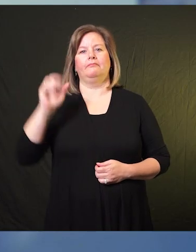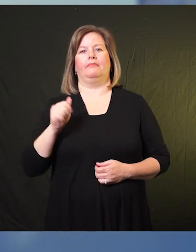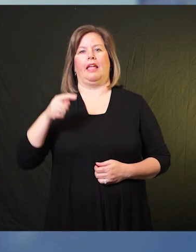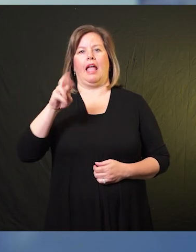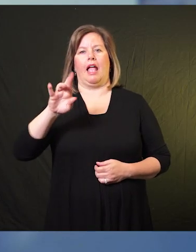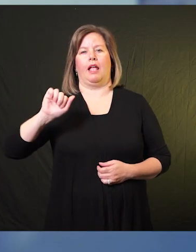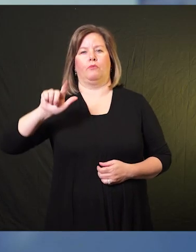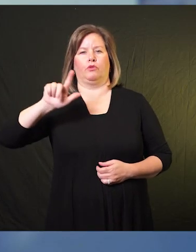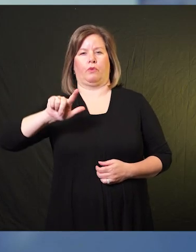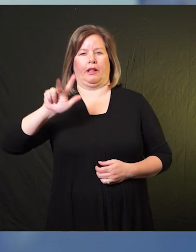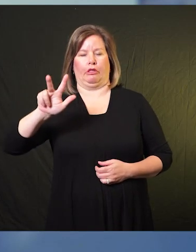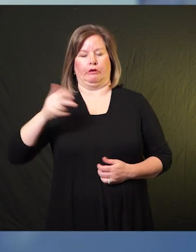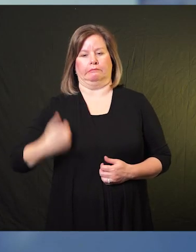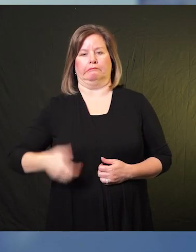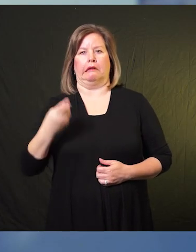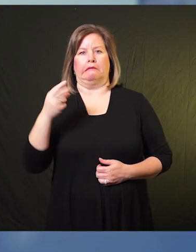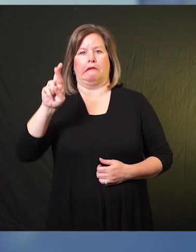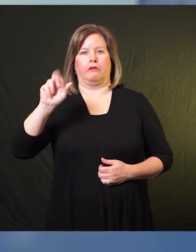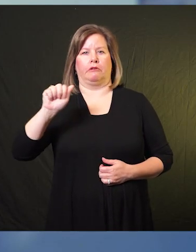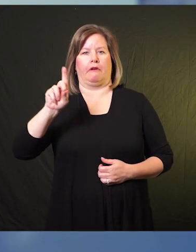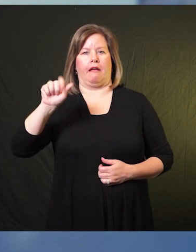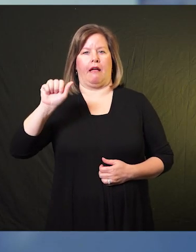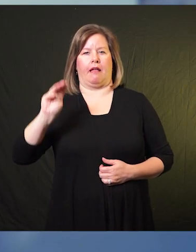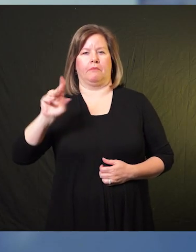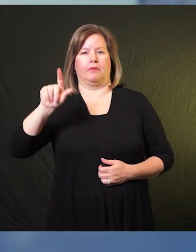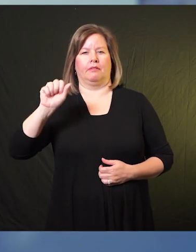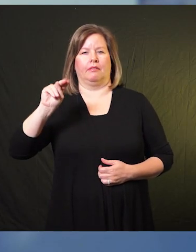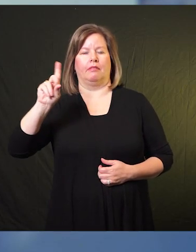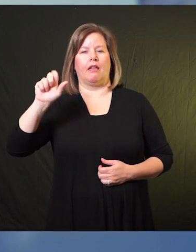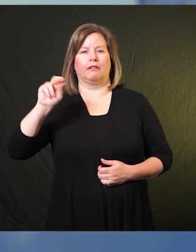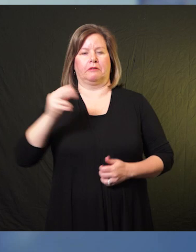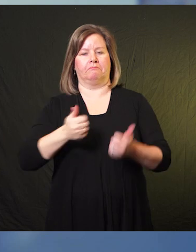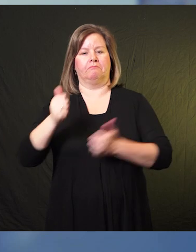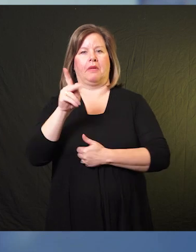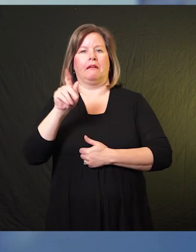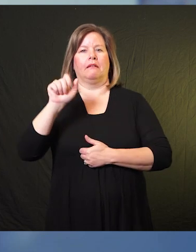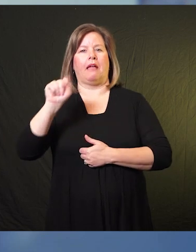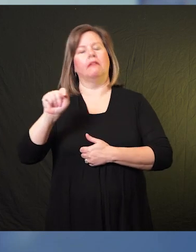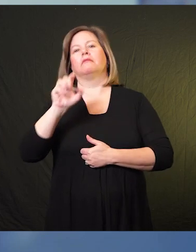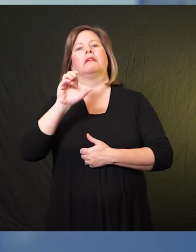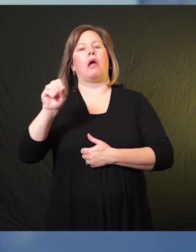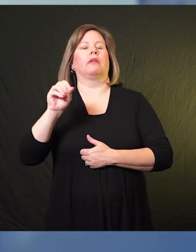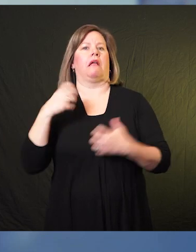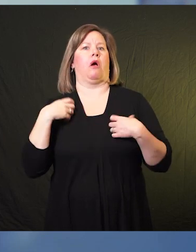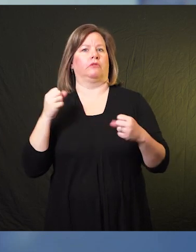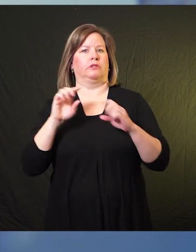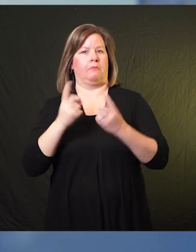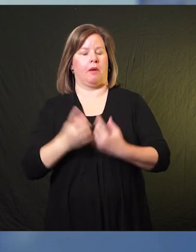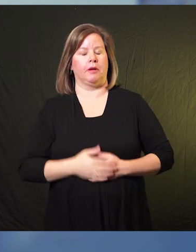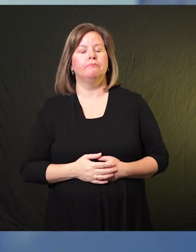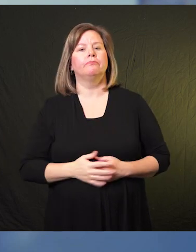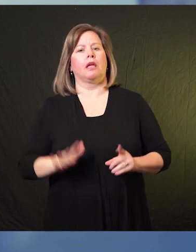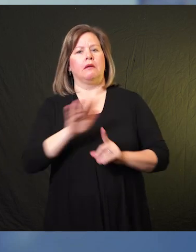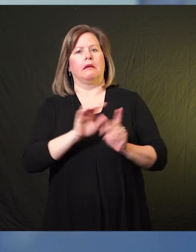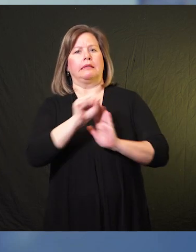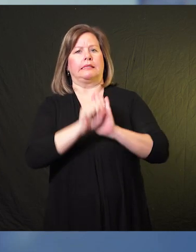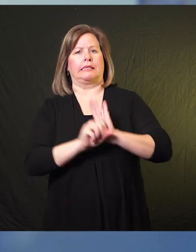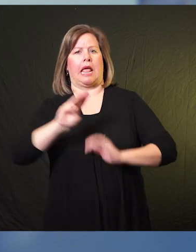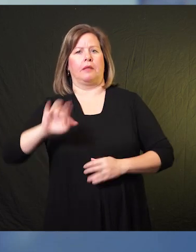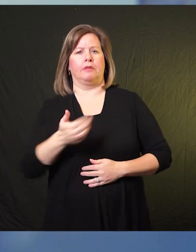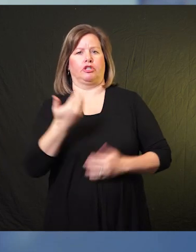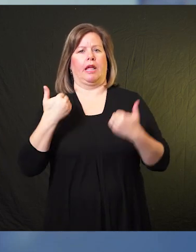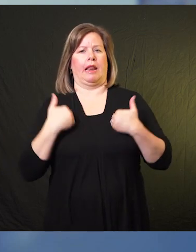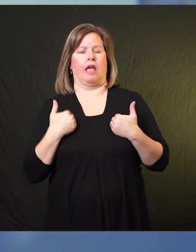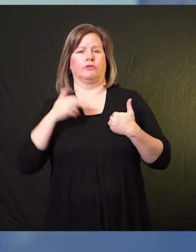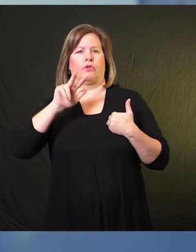Hello everyone, it's April 23rd. I'm Dr. Adam London, Director of the Kent County Health Department. Across the state of Michigan, we're being told